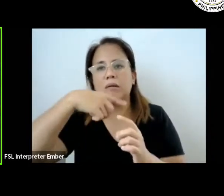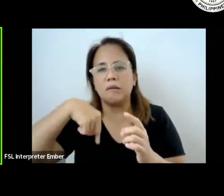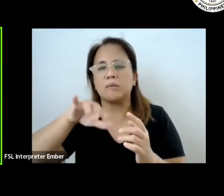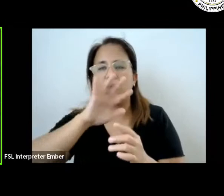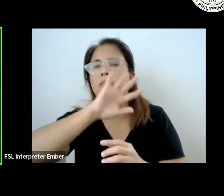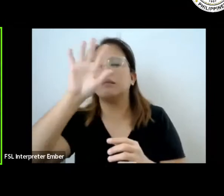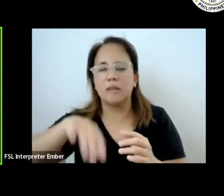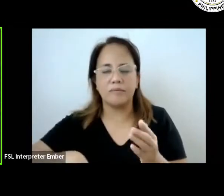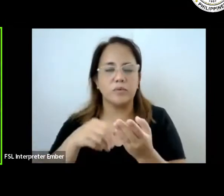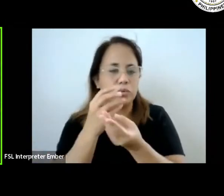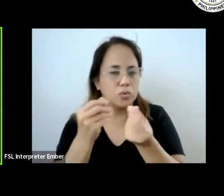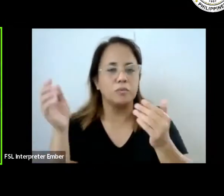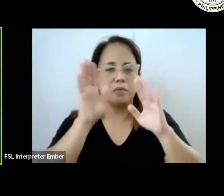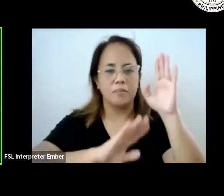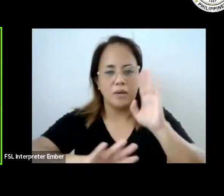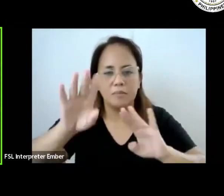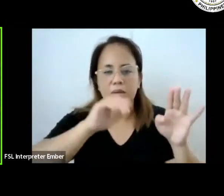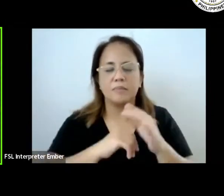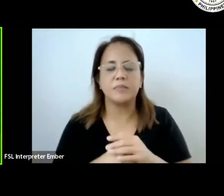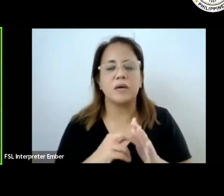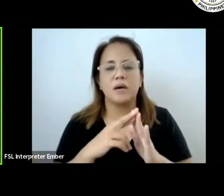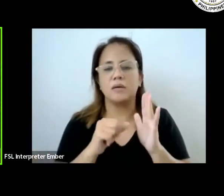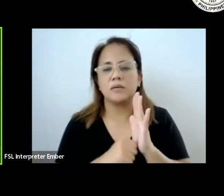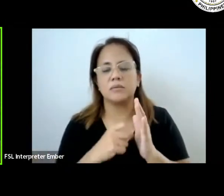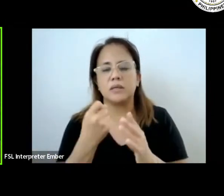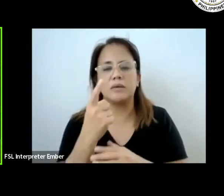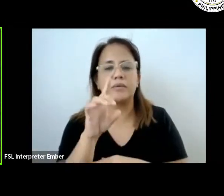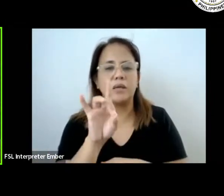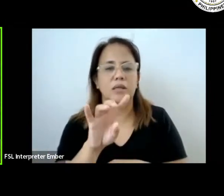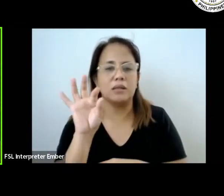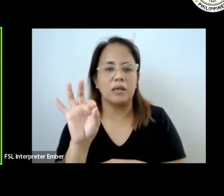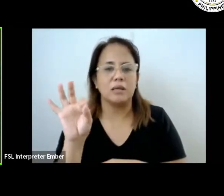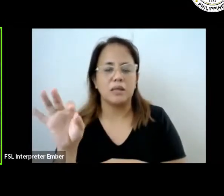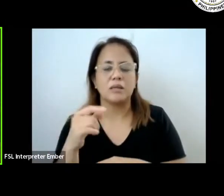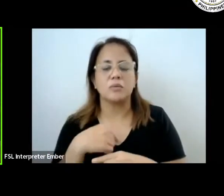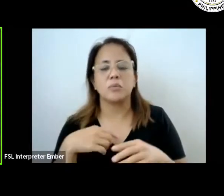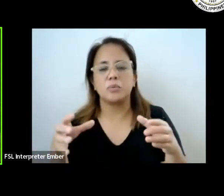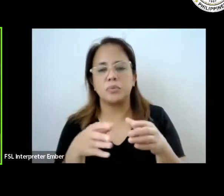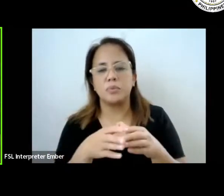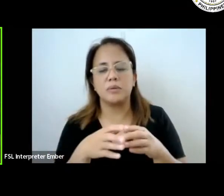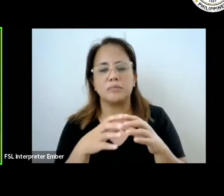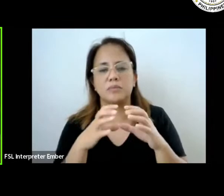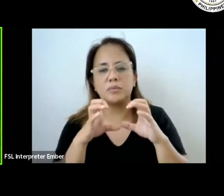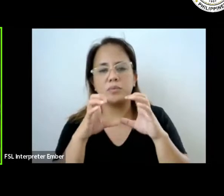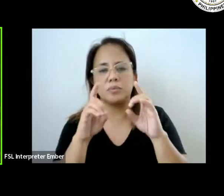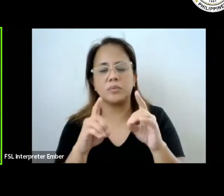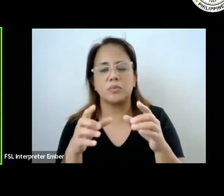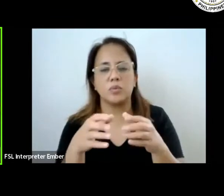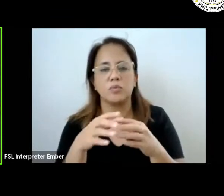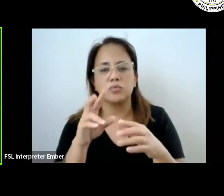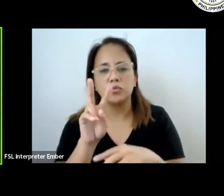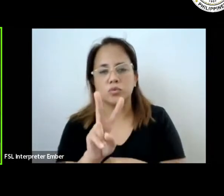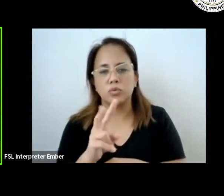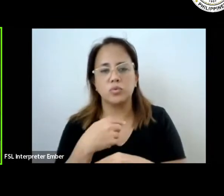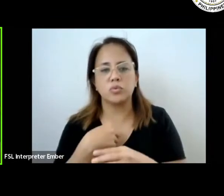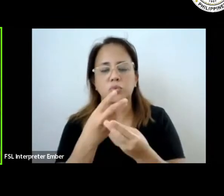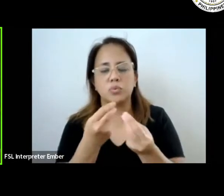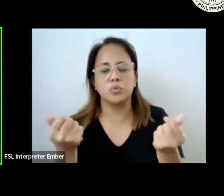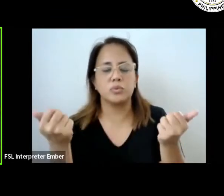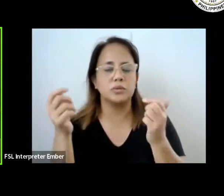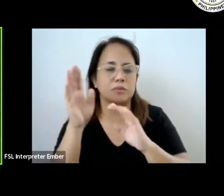of Republic Act 11899, which creates the EDCOM 2, presents an opportunity to finally address the